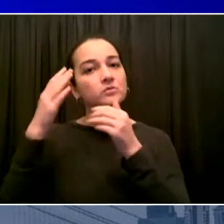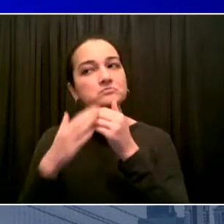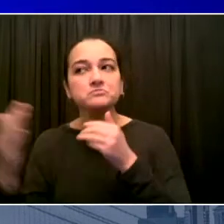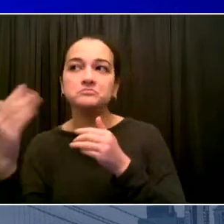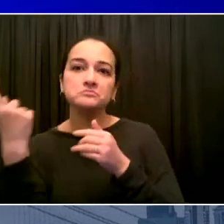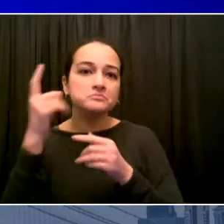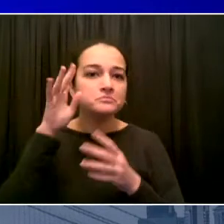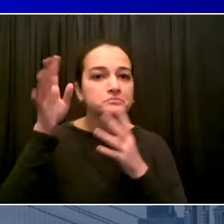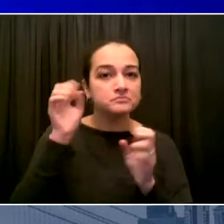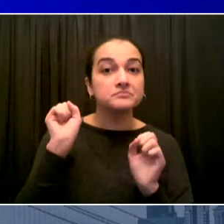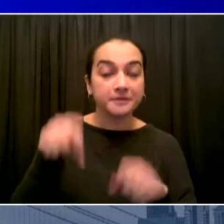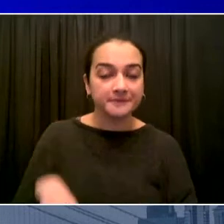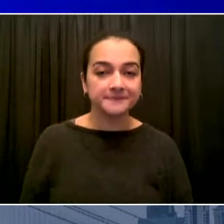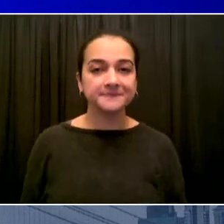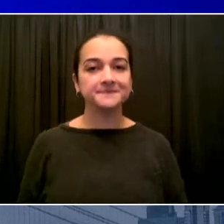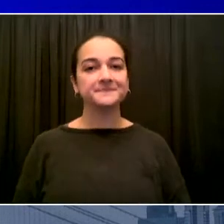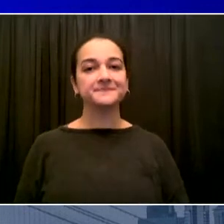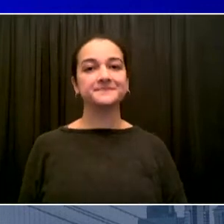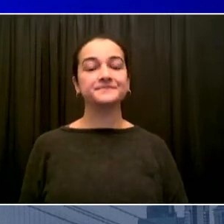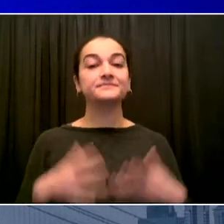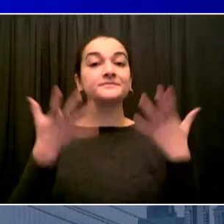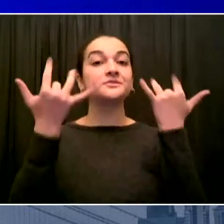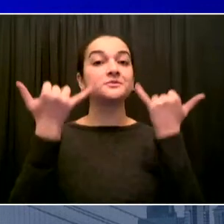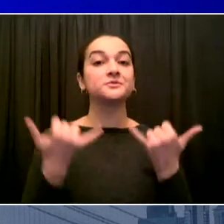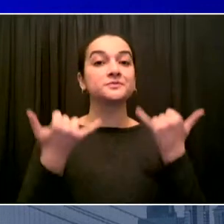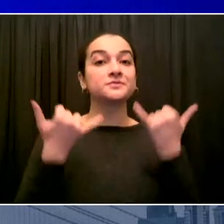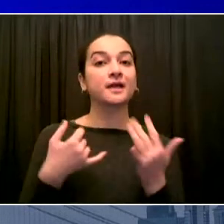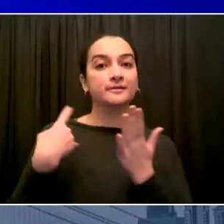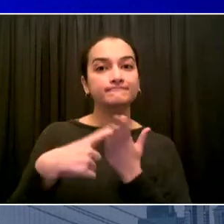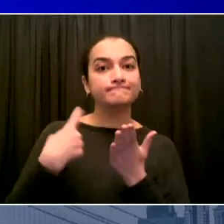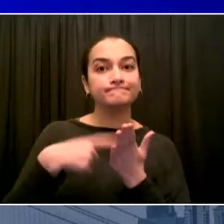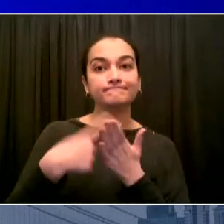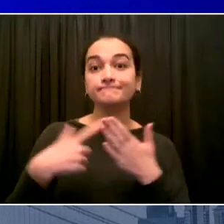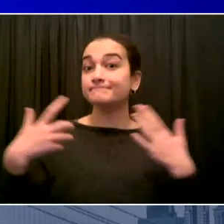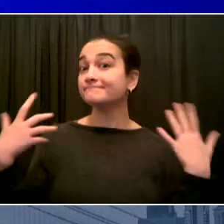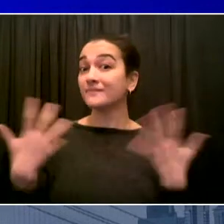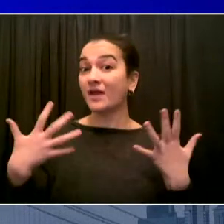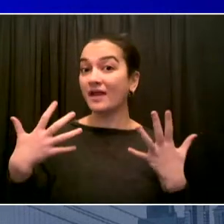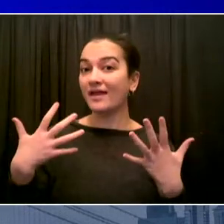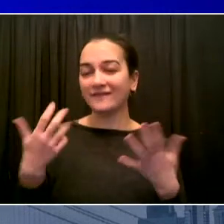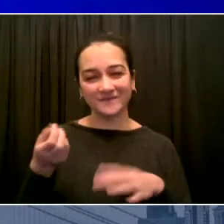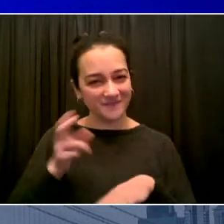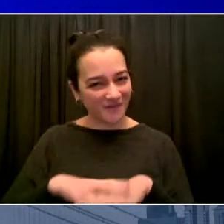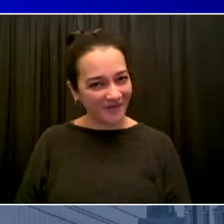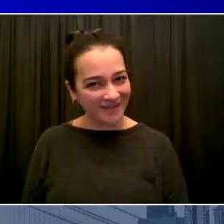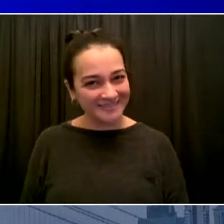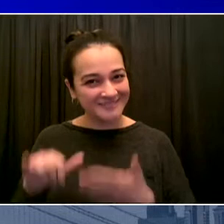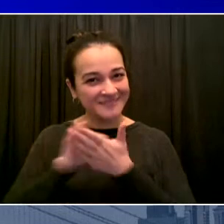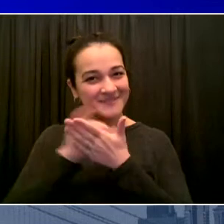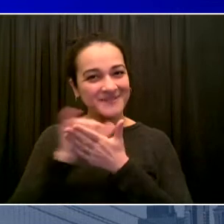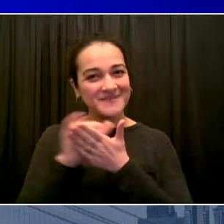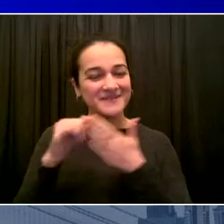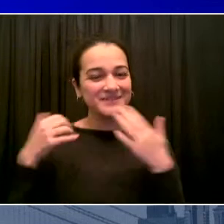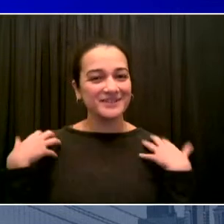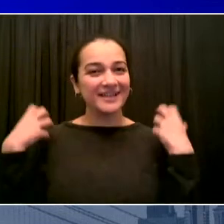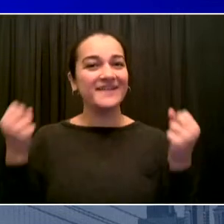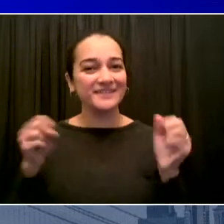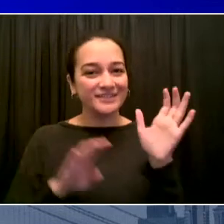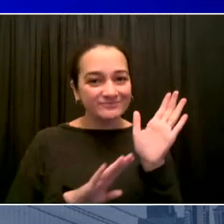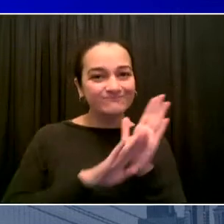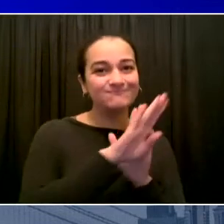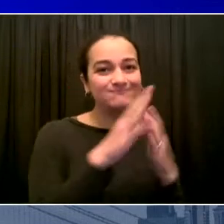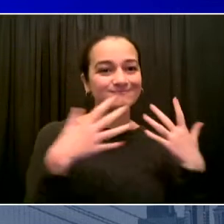Our recovery, of course, is based on vaccinations, and New Yorkers are doing great. And New Yorkers